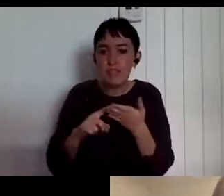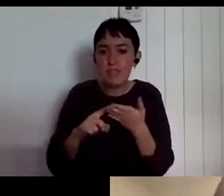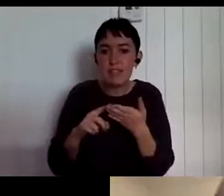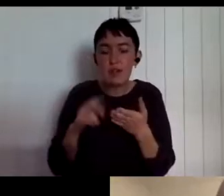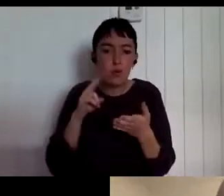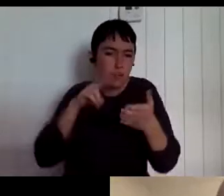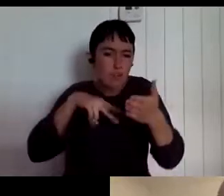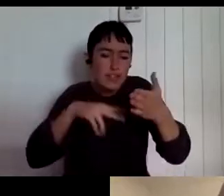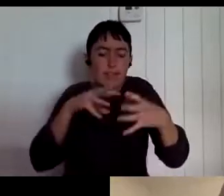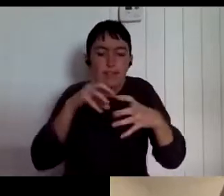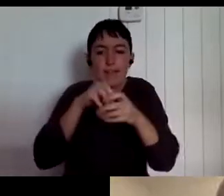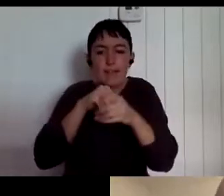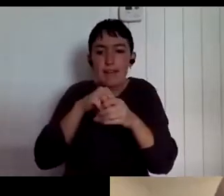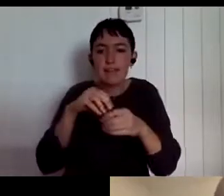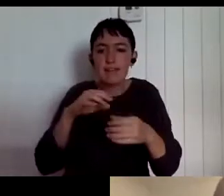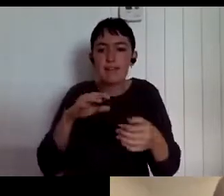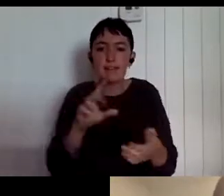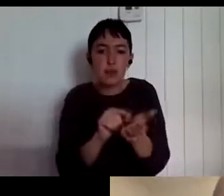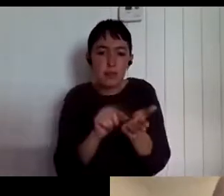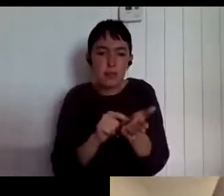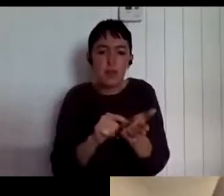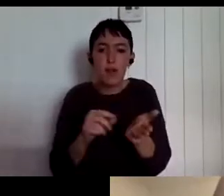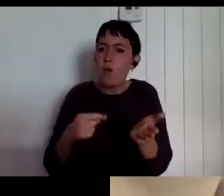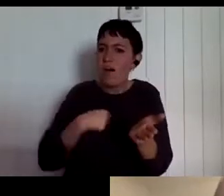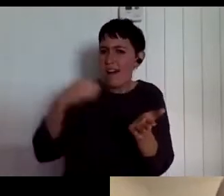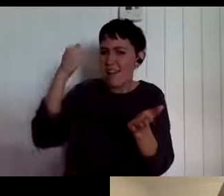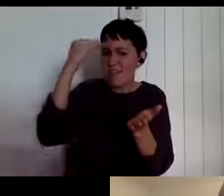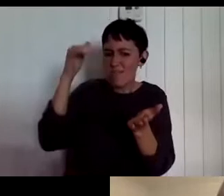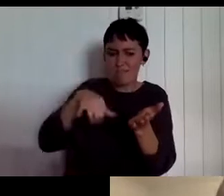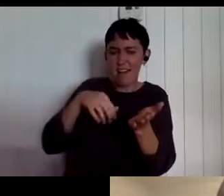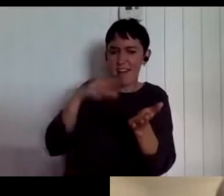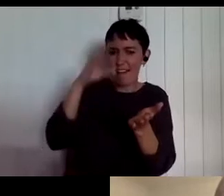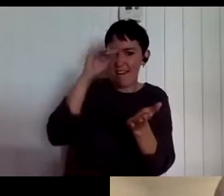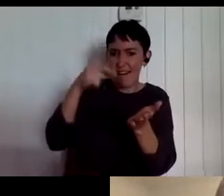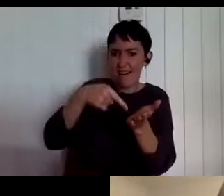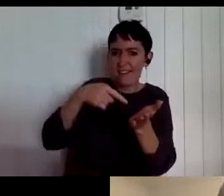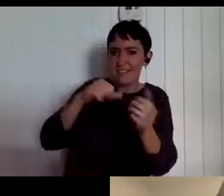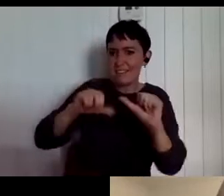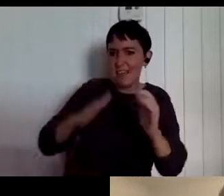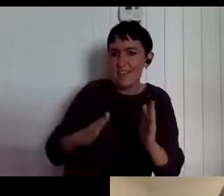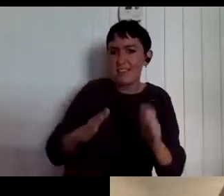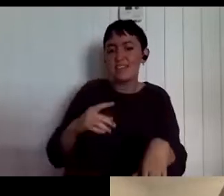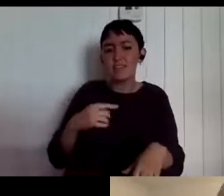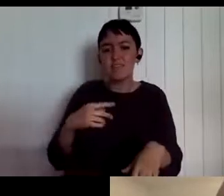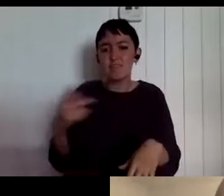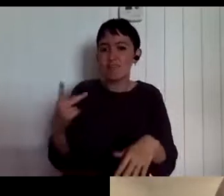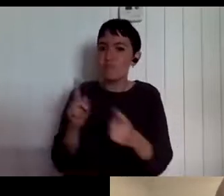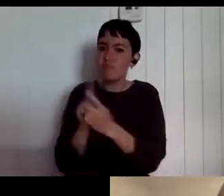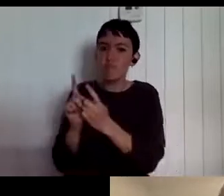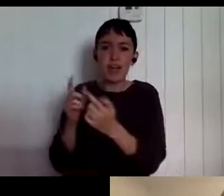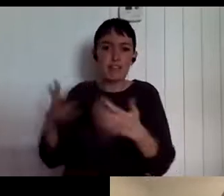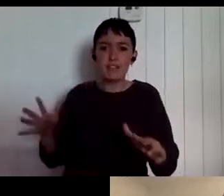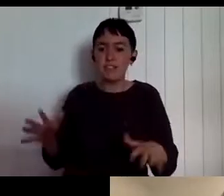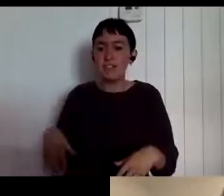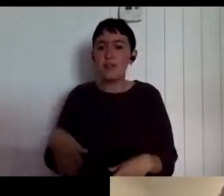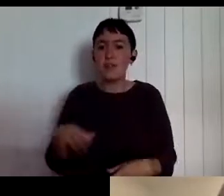know, I talked to him at a conference, or I, you know, we've worked on something together. So to be able to see that, it's very fascinating.